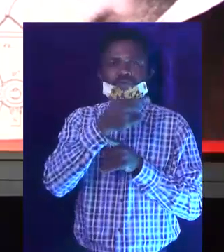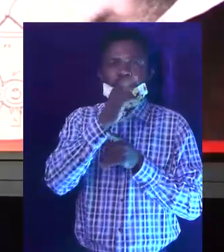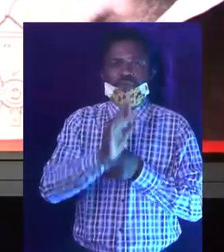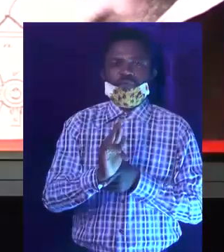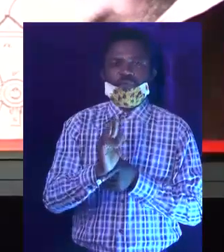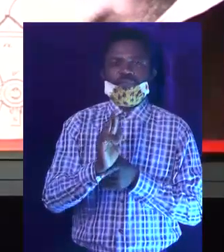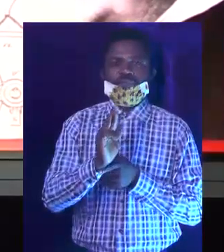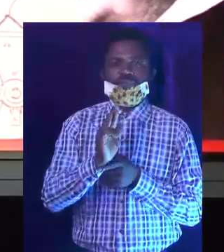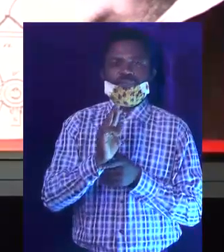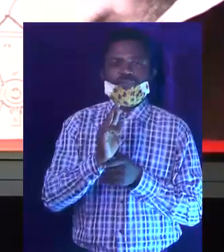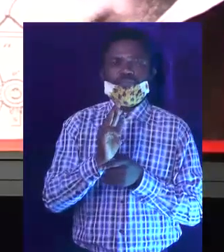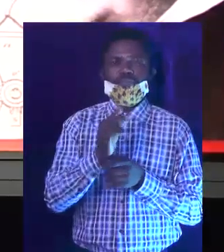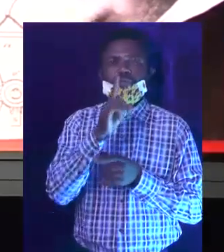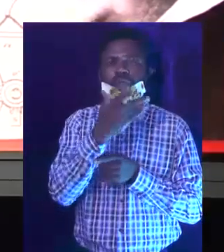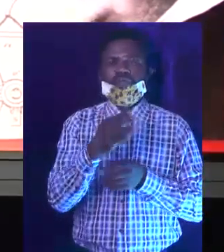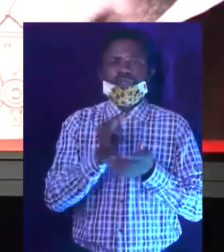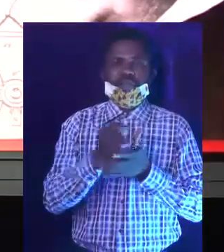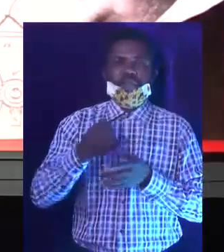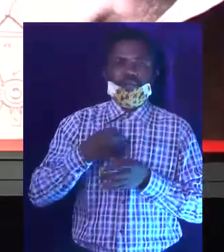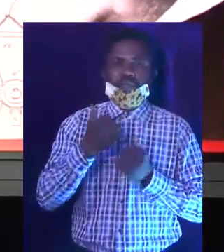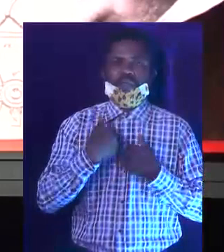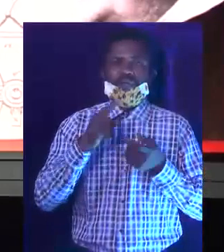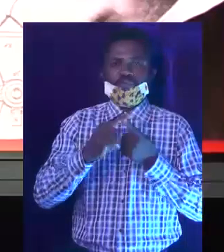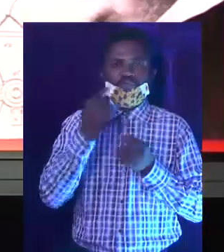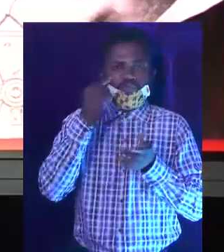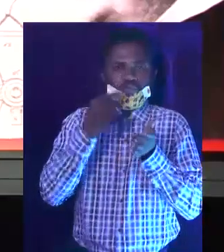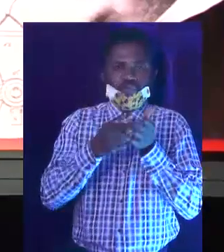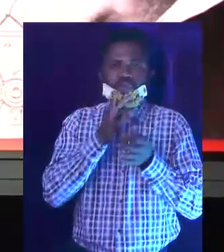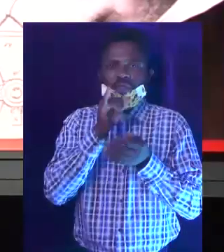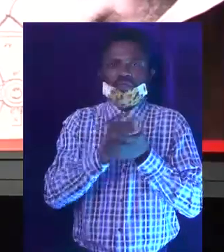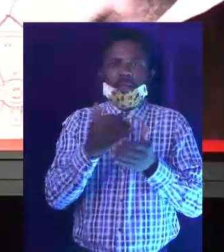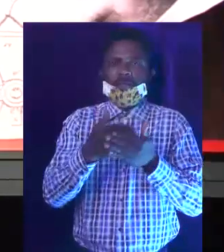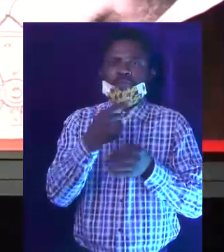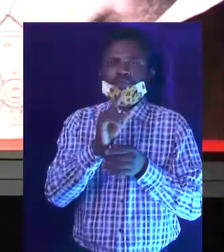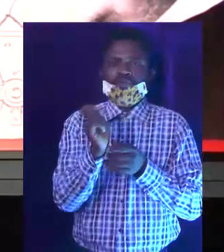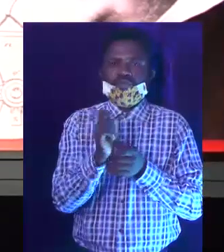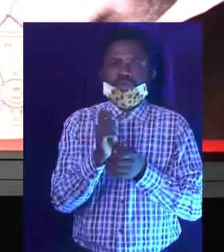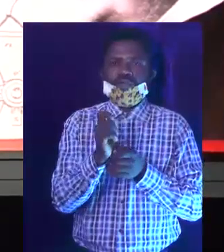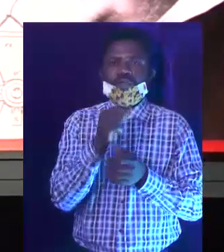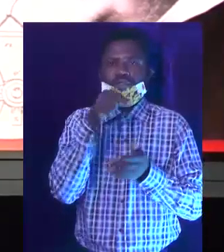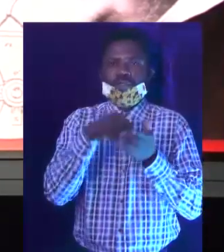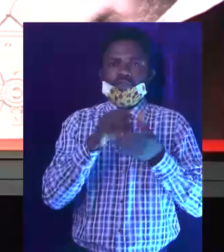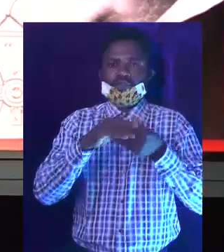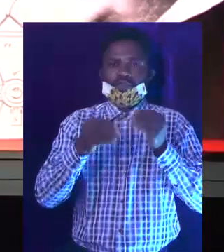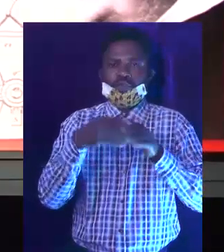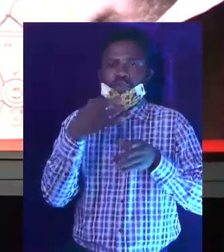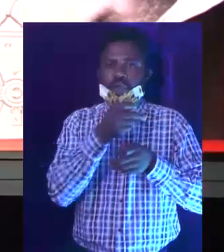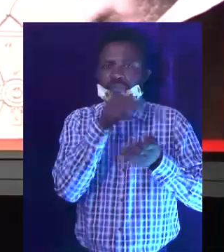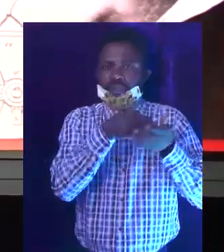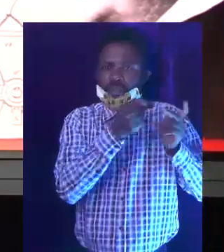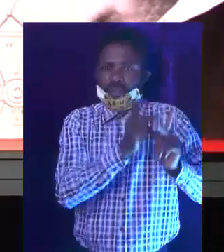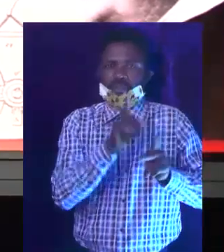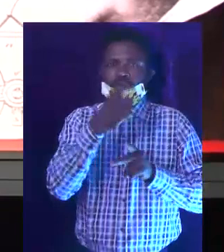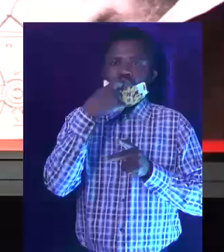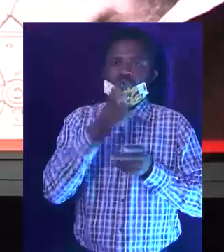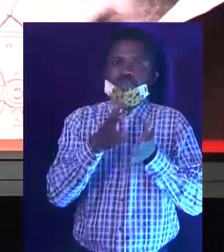biographer. One thing that we have to note is that before writing a biography, you must seek